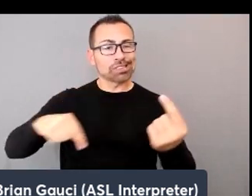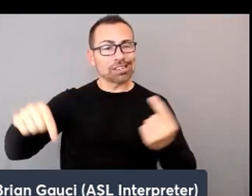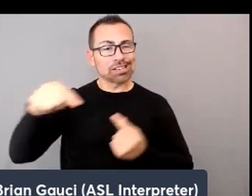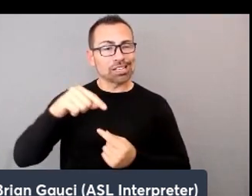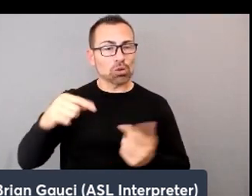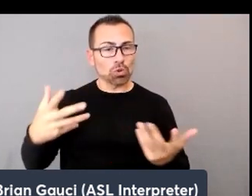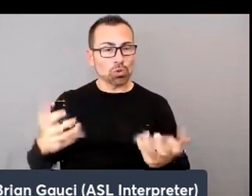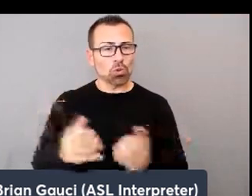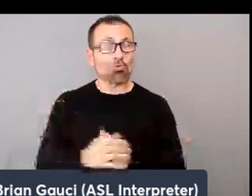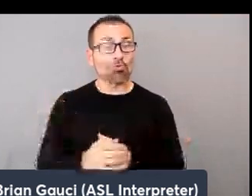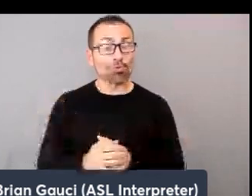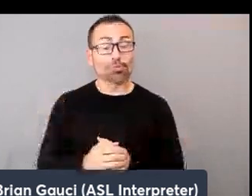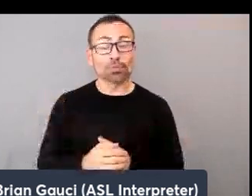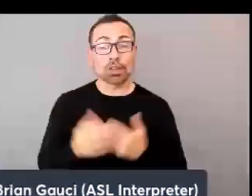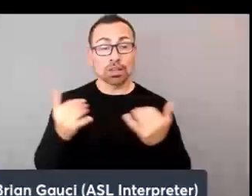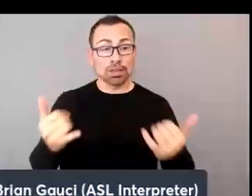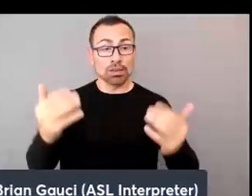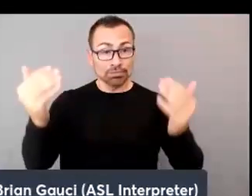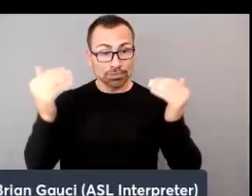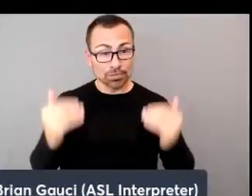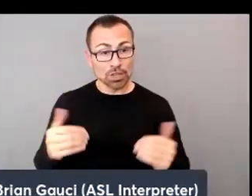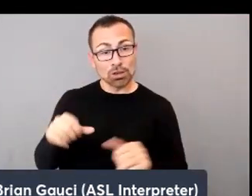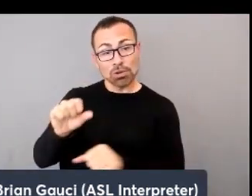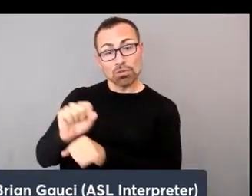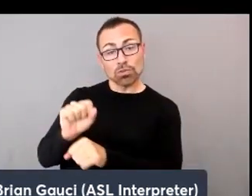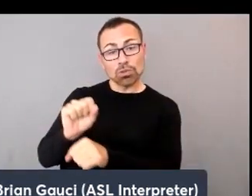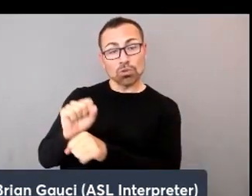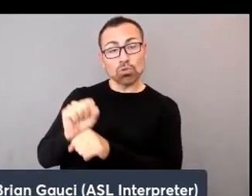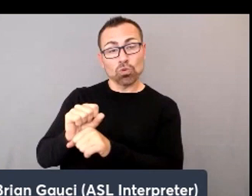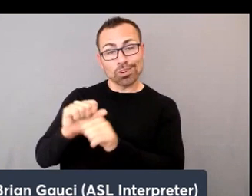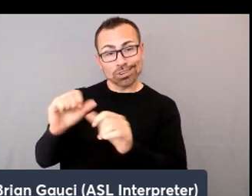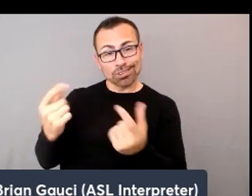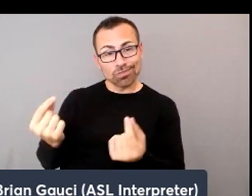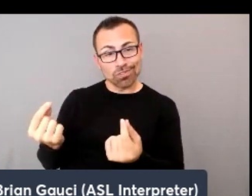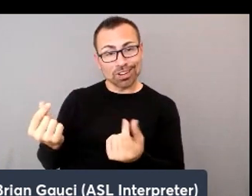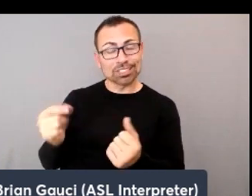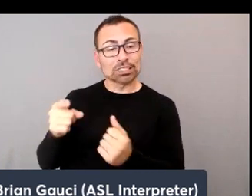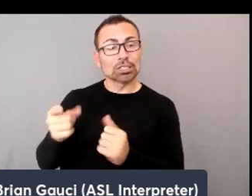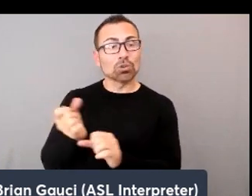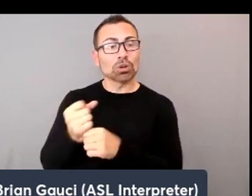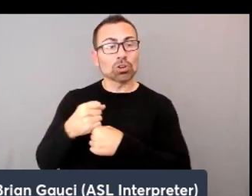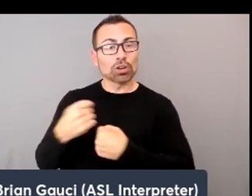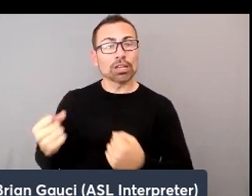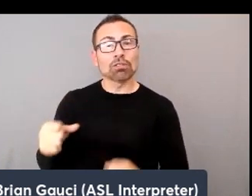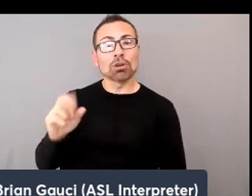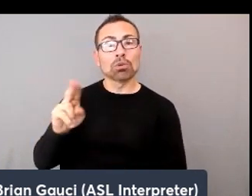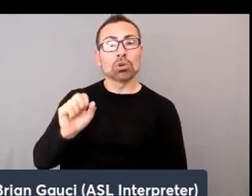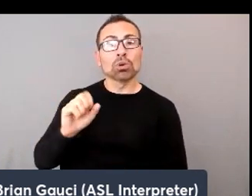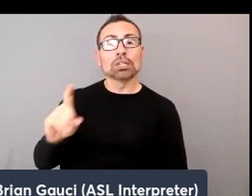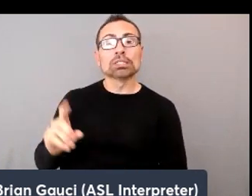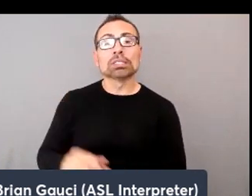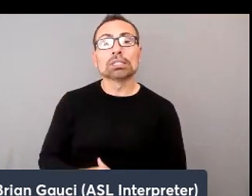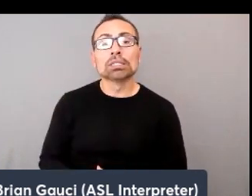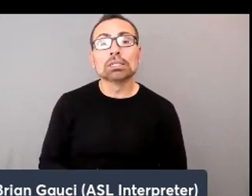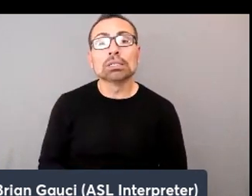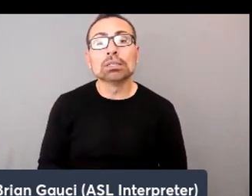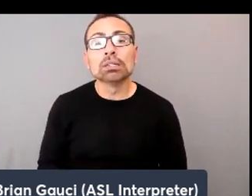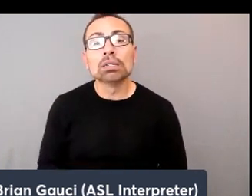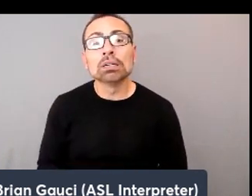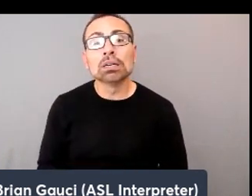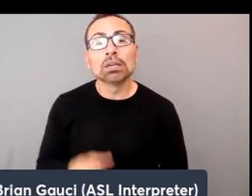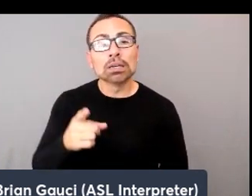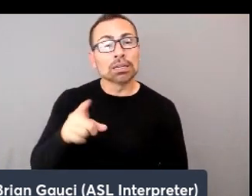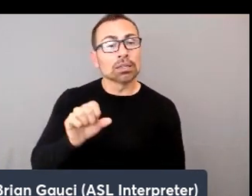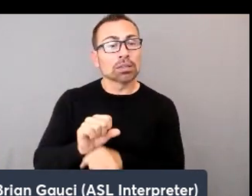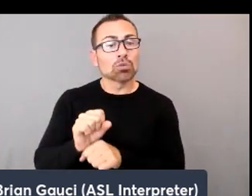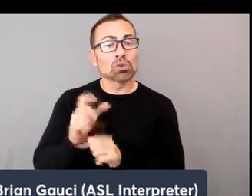Then we have the worker function where we're creating from USD the worker. Here is a very